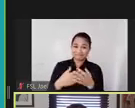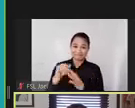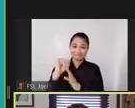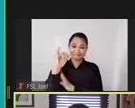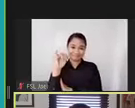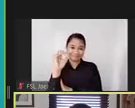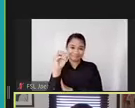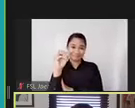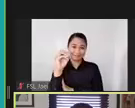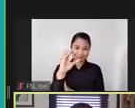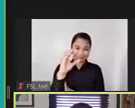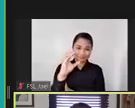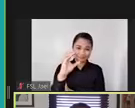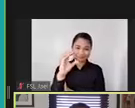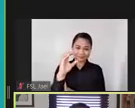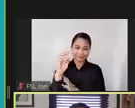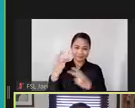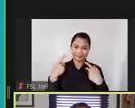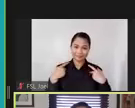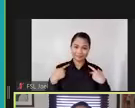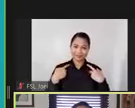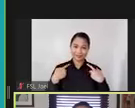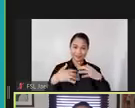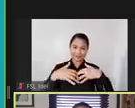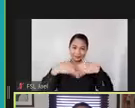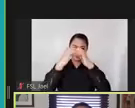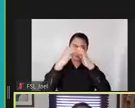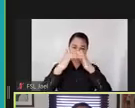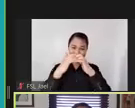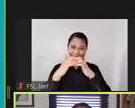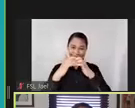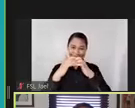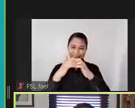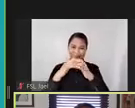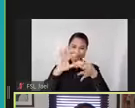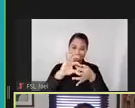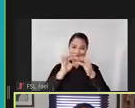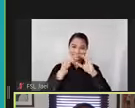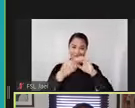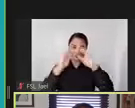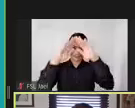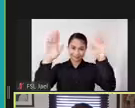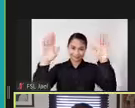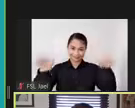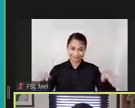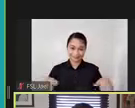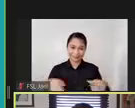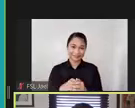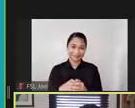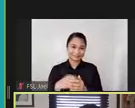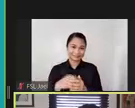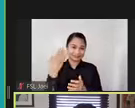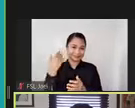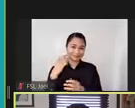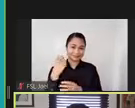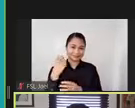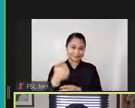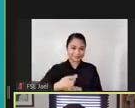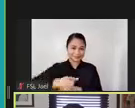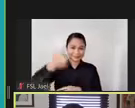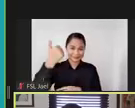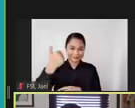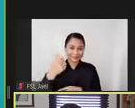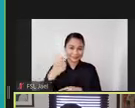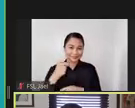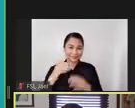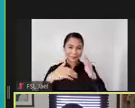Sustainability Award. It's a green building and architectural awards for being a sustainable structure.